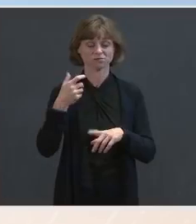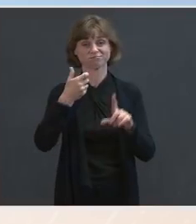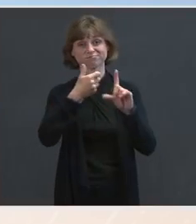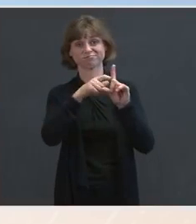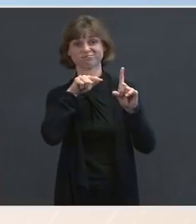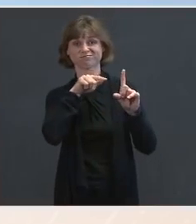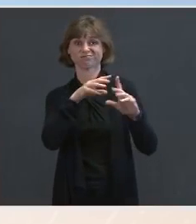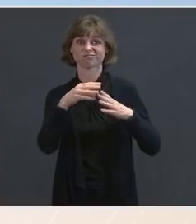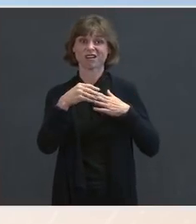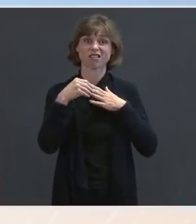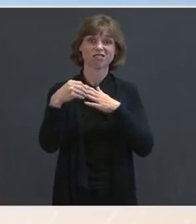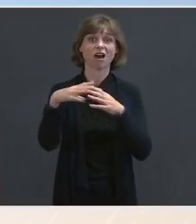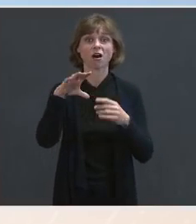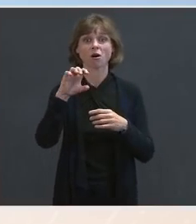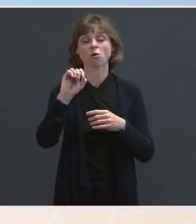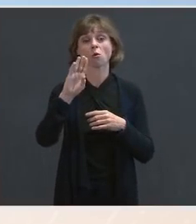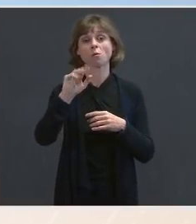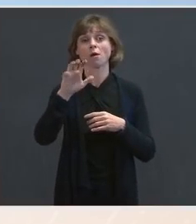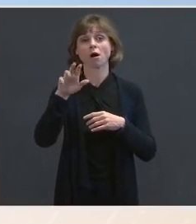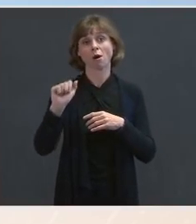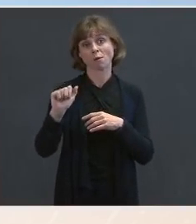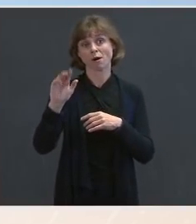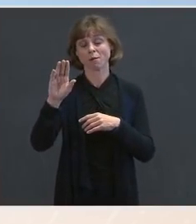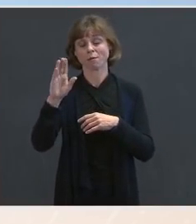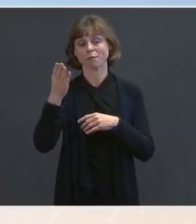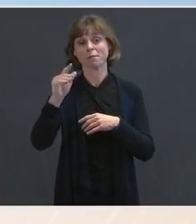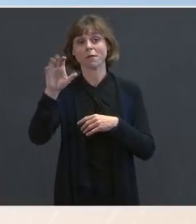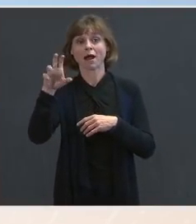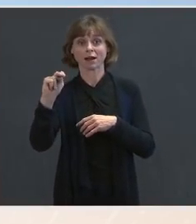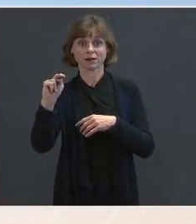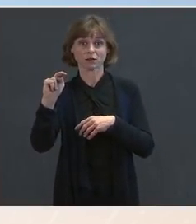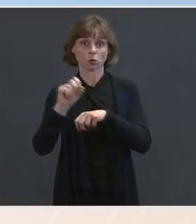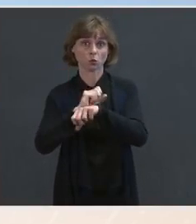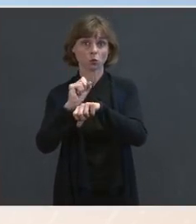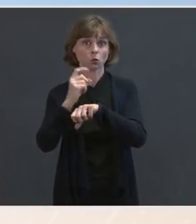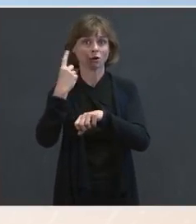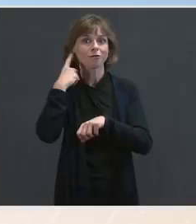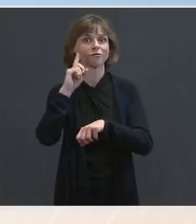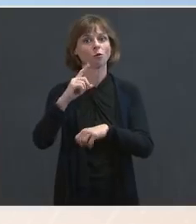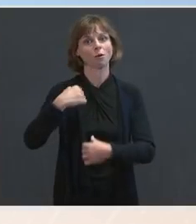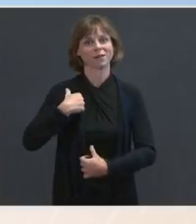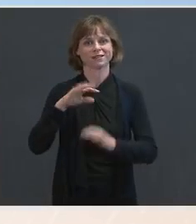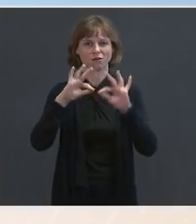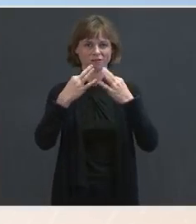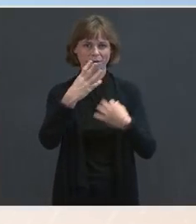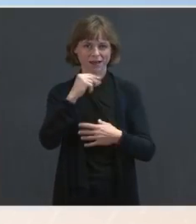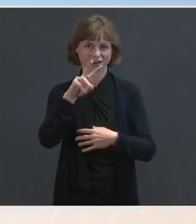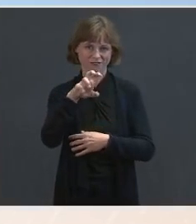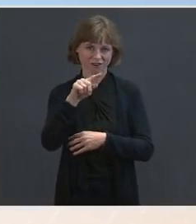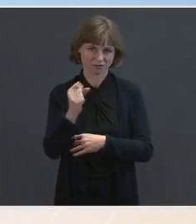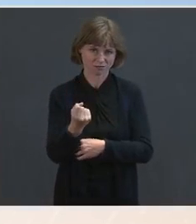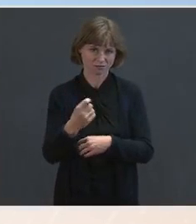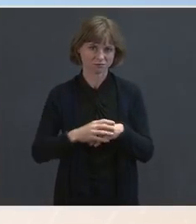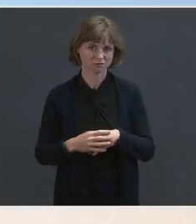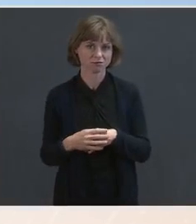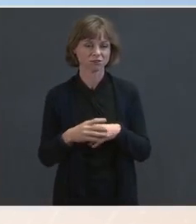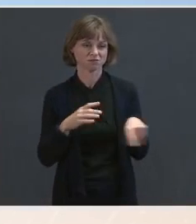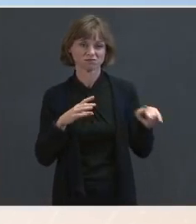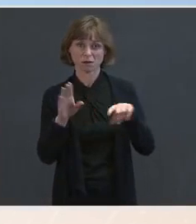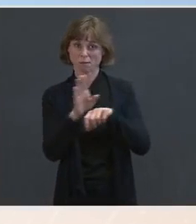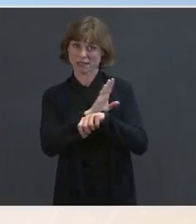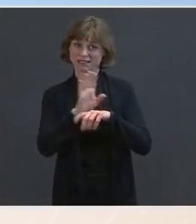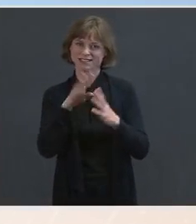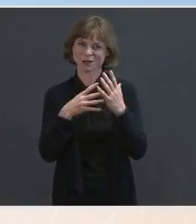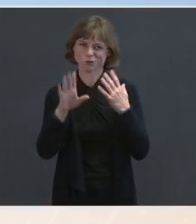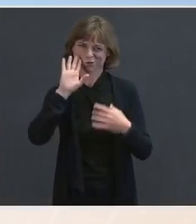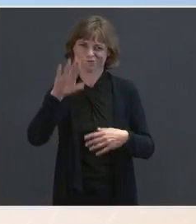lead the Obama-Biden administration's work on behalf of military families and veterans. He has a busy schedule, as all of our cabinet members do,